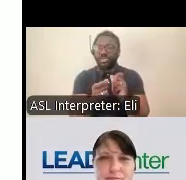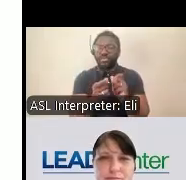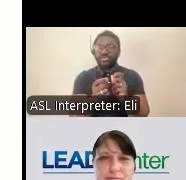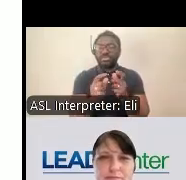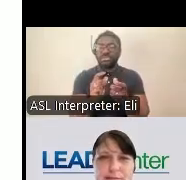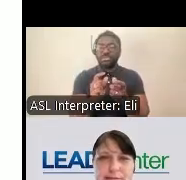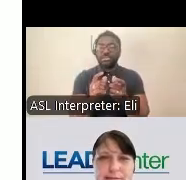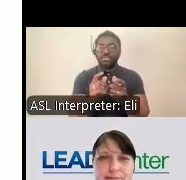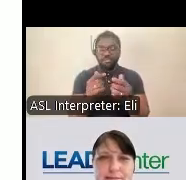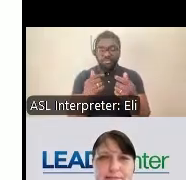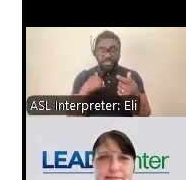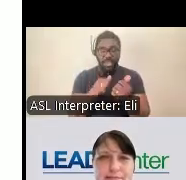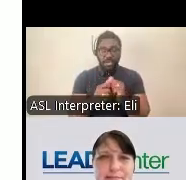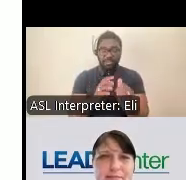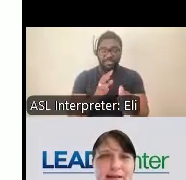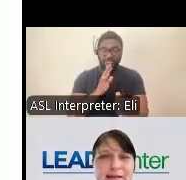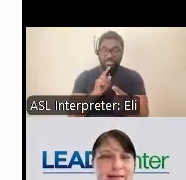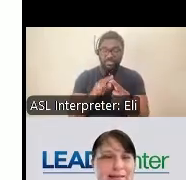that progress.